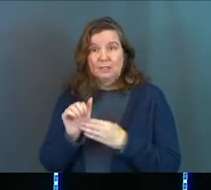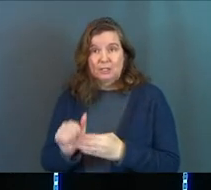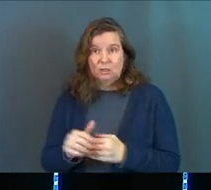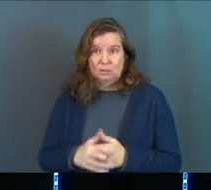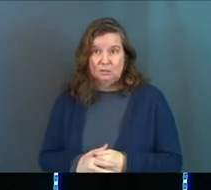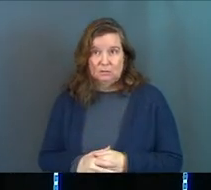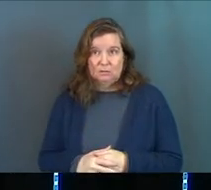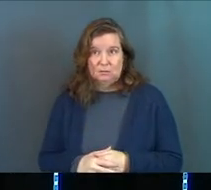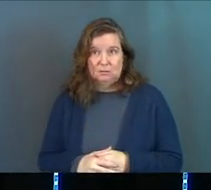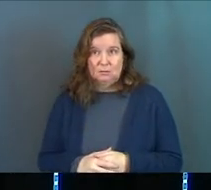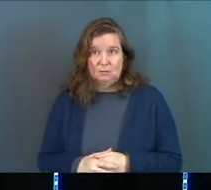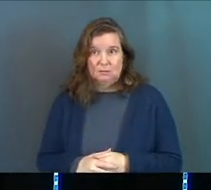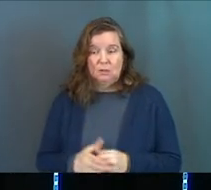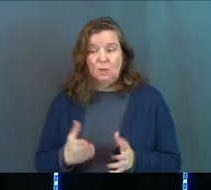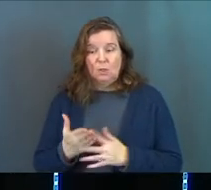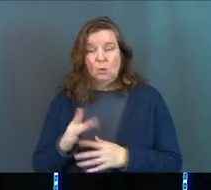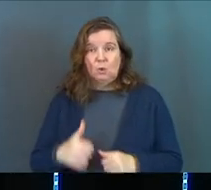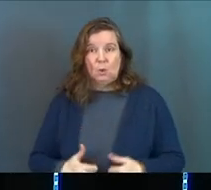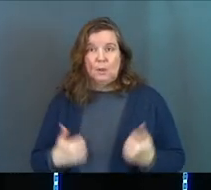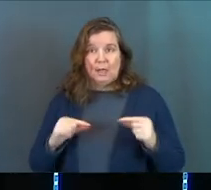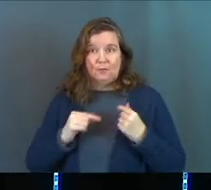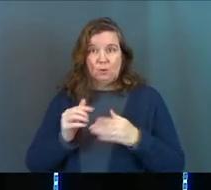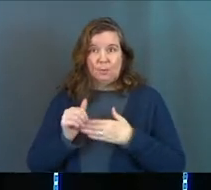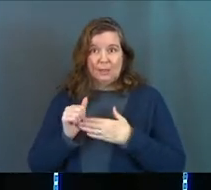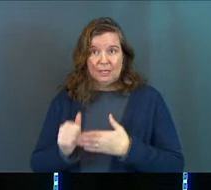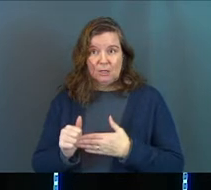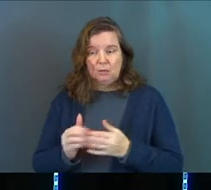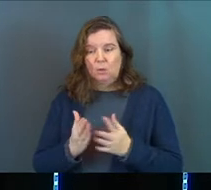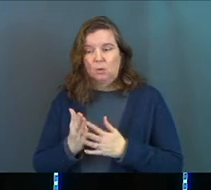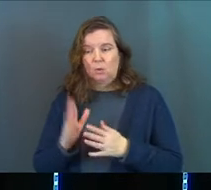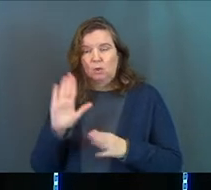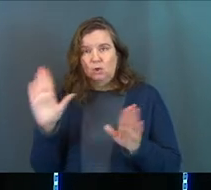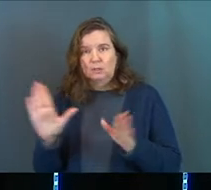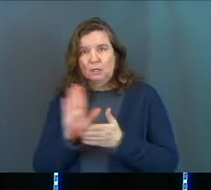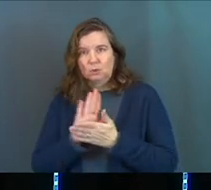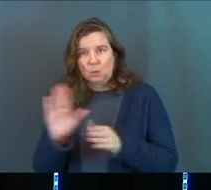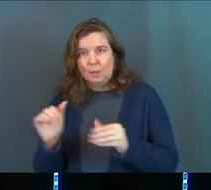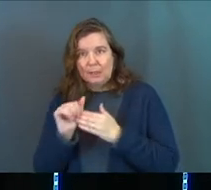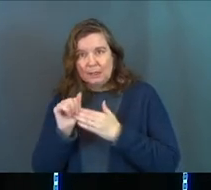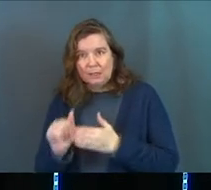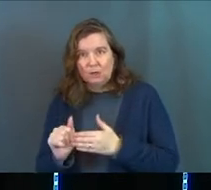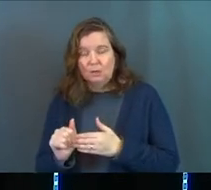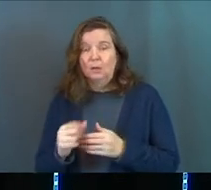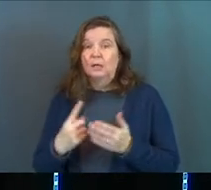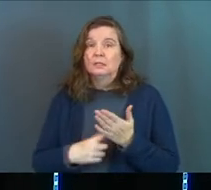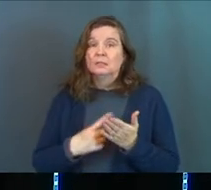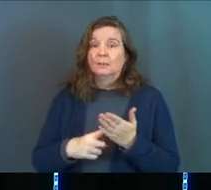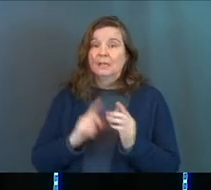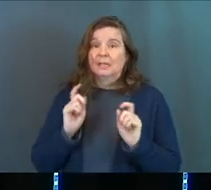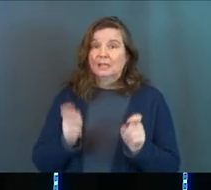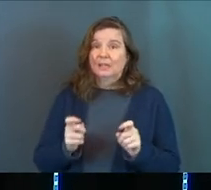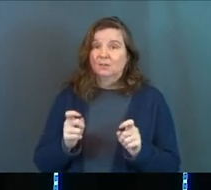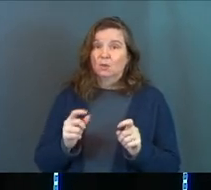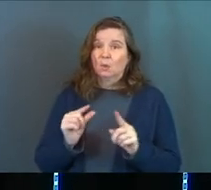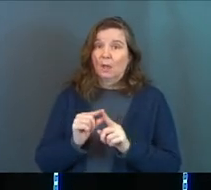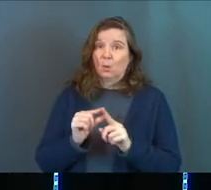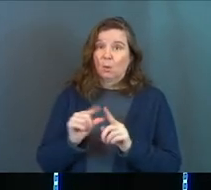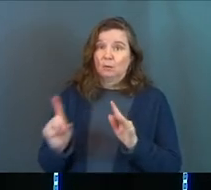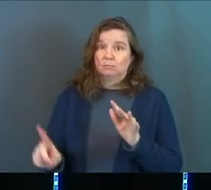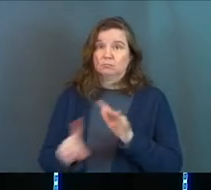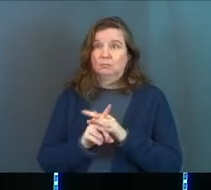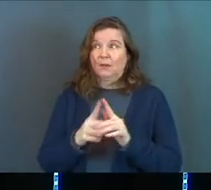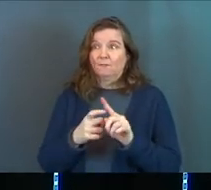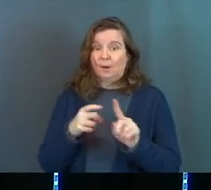leaders, through your life group leader, through your Sunday school leader. And sometimes he'll give you a word from